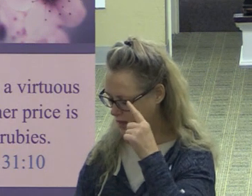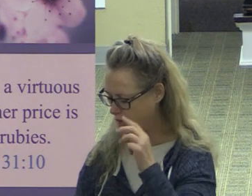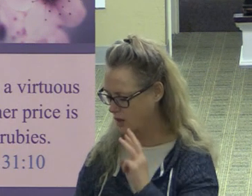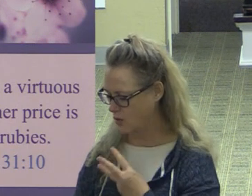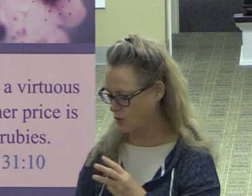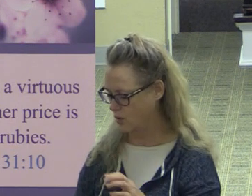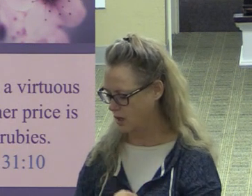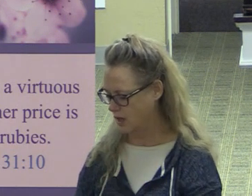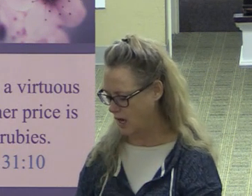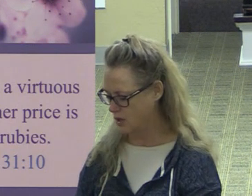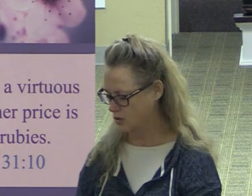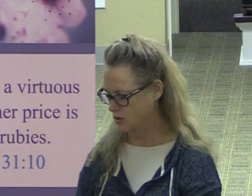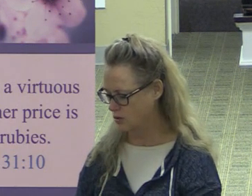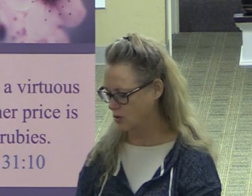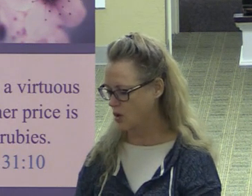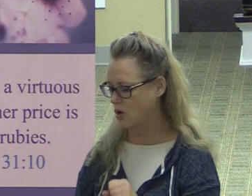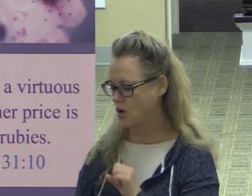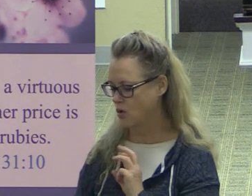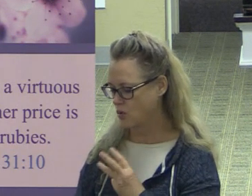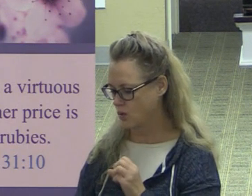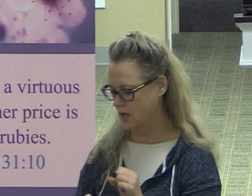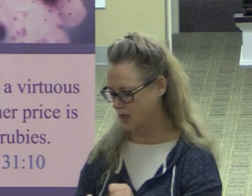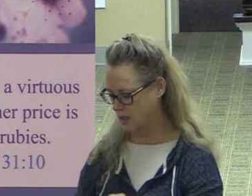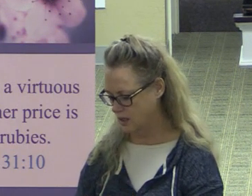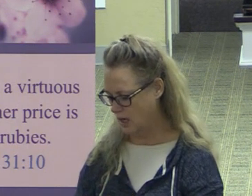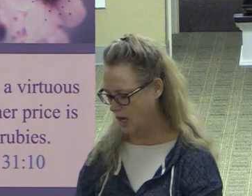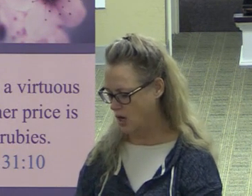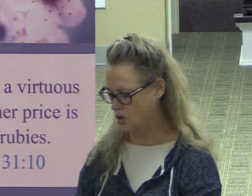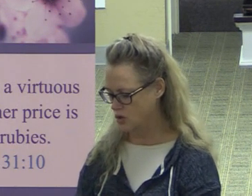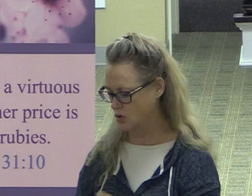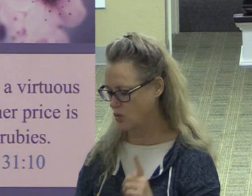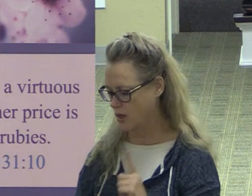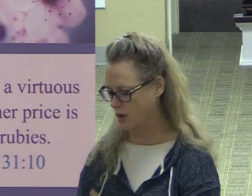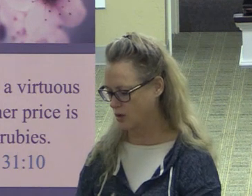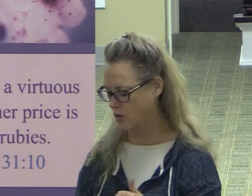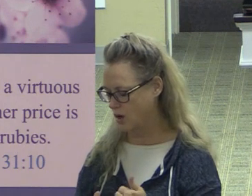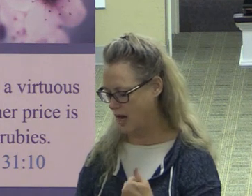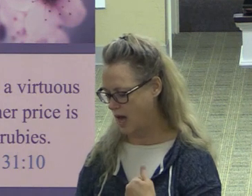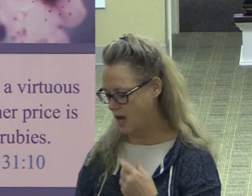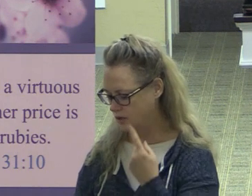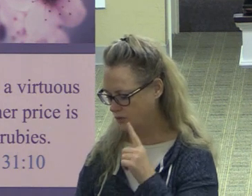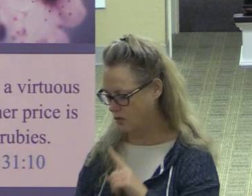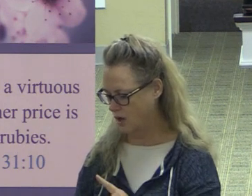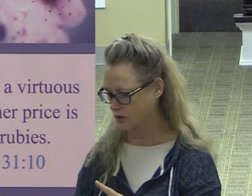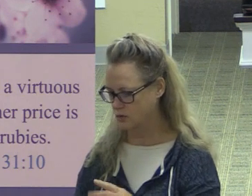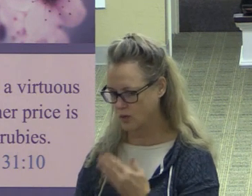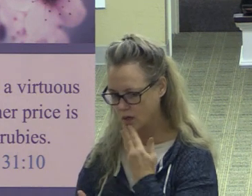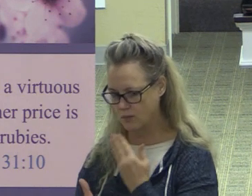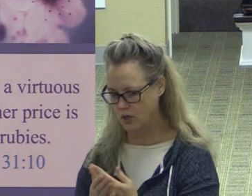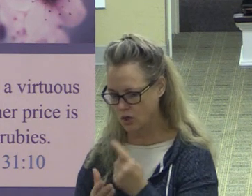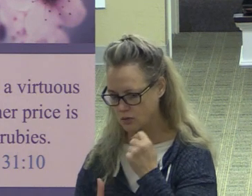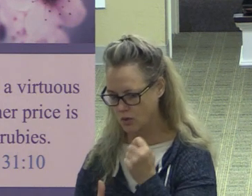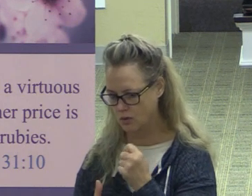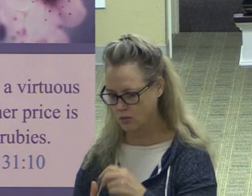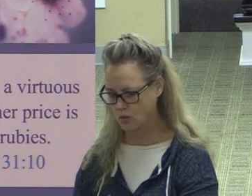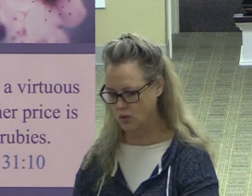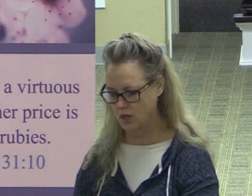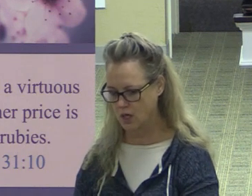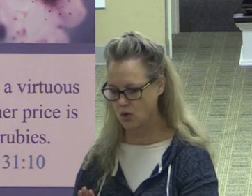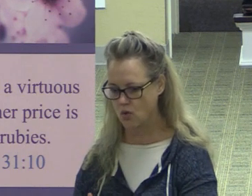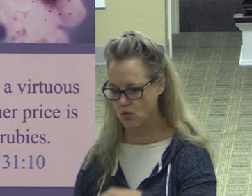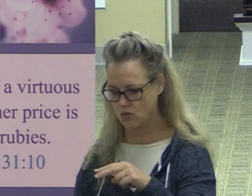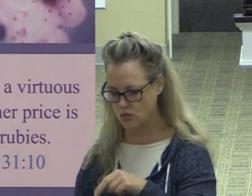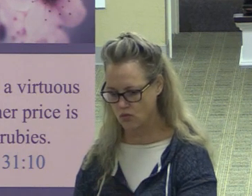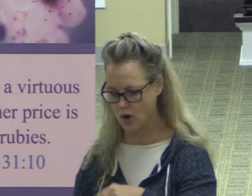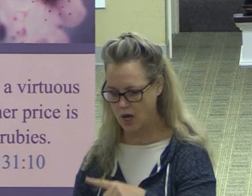can do what the Lord has for us. We can be a testimony to others. We can get up when we fall, and the Lord has given us